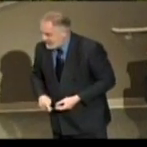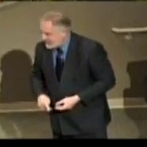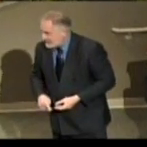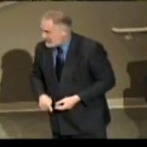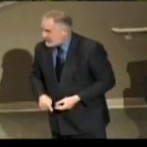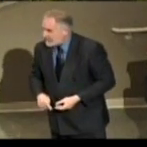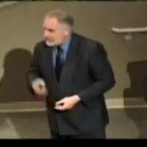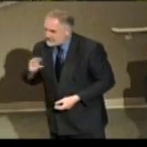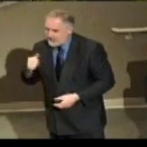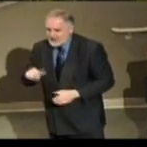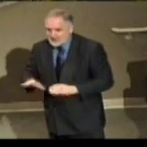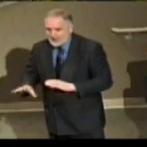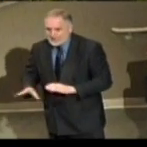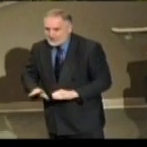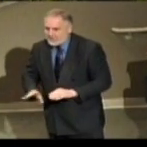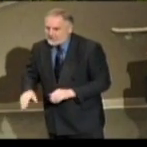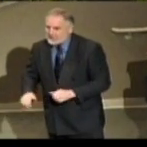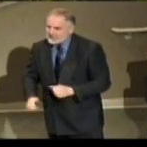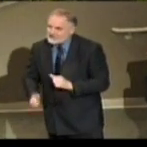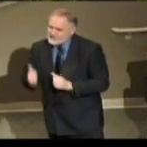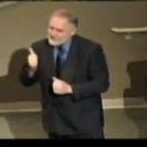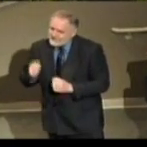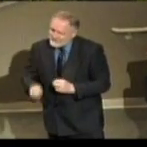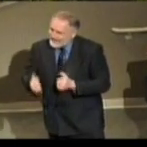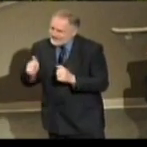And she said, honey, I'm going. I said, no, come on, hurry up.